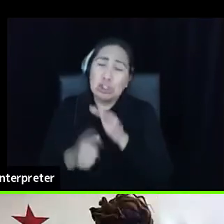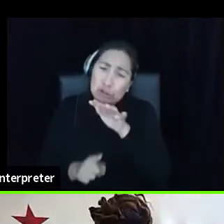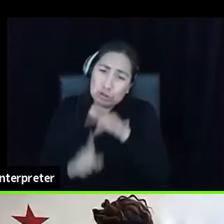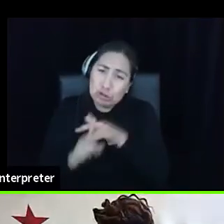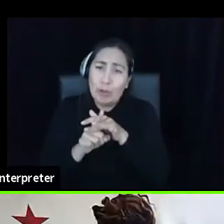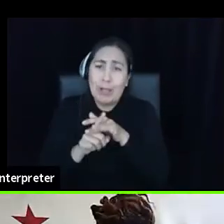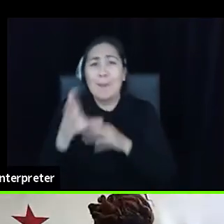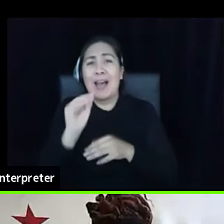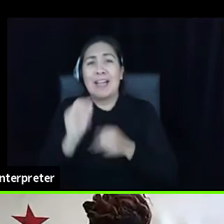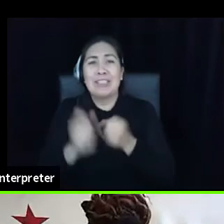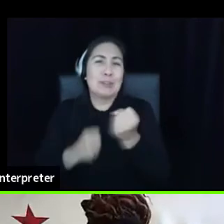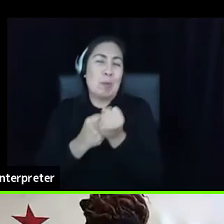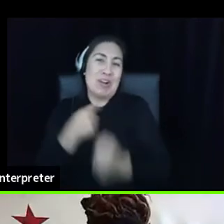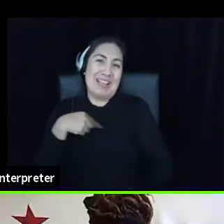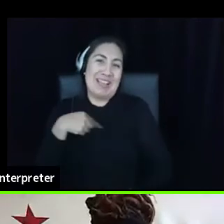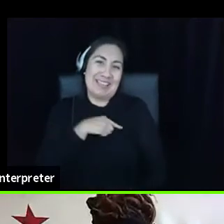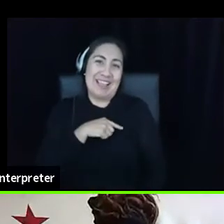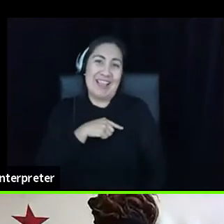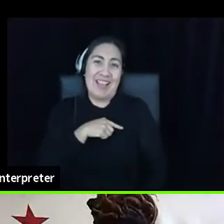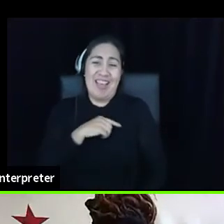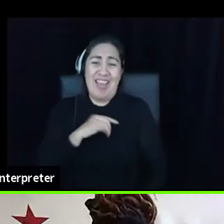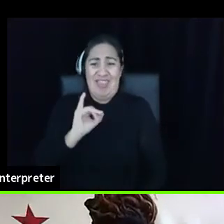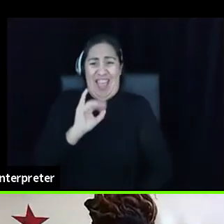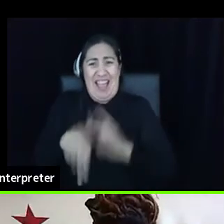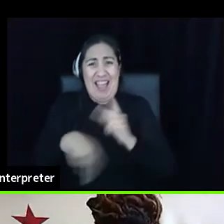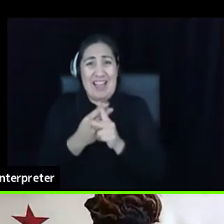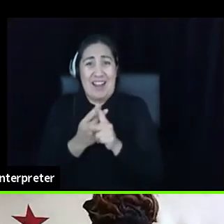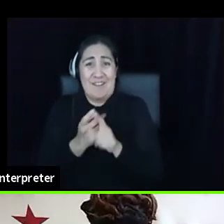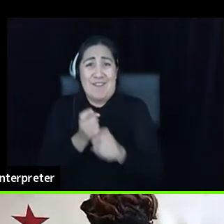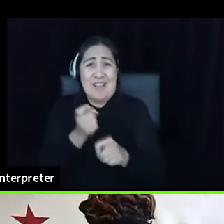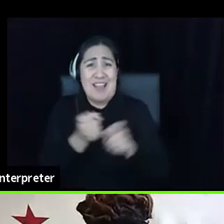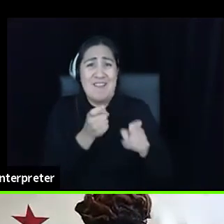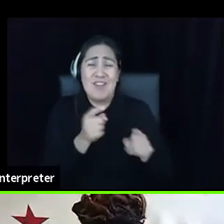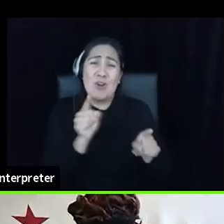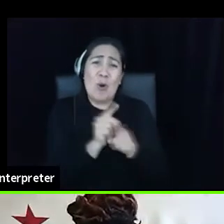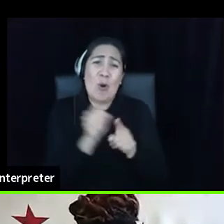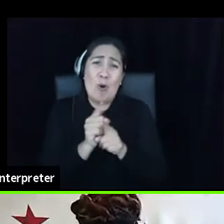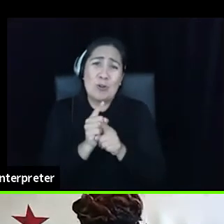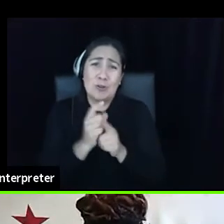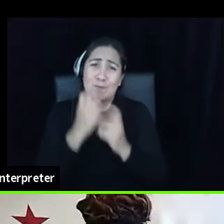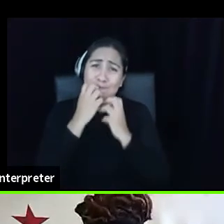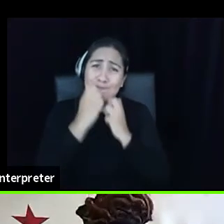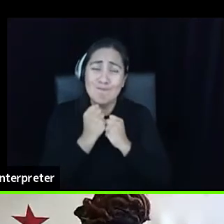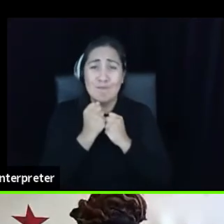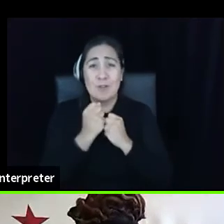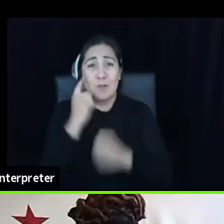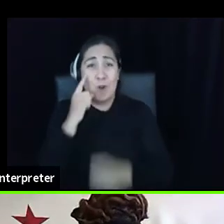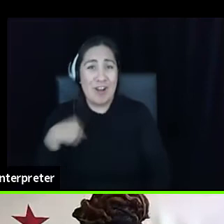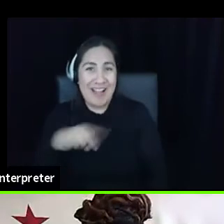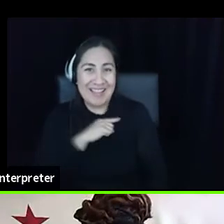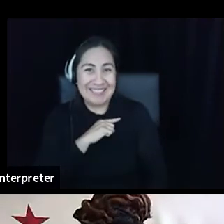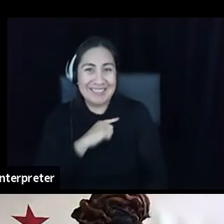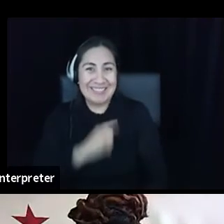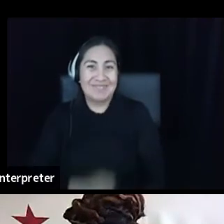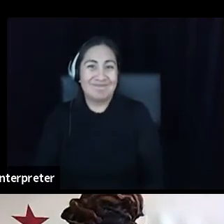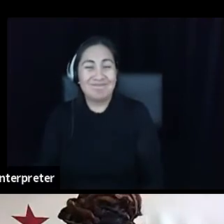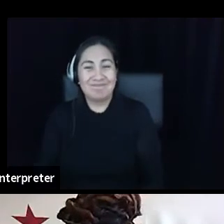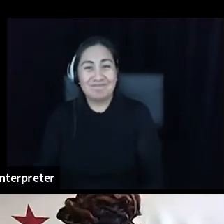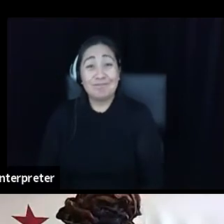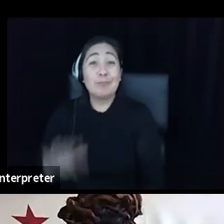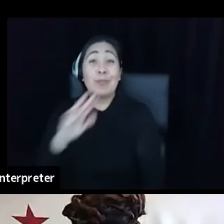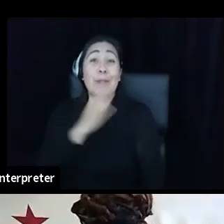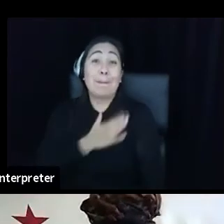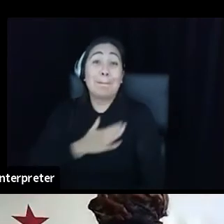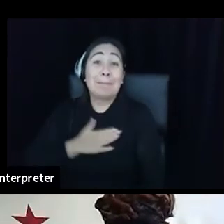supporting us. That kind of giving is also valued highly amongst us. So please send